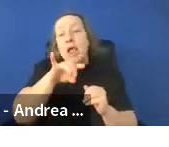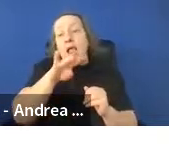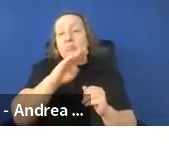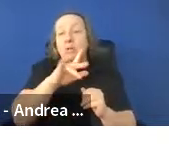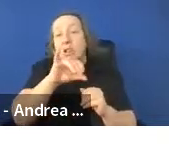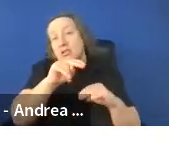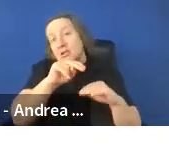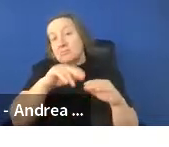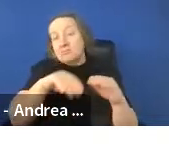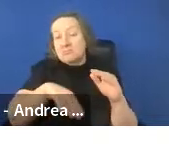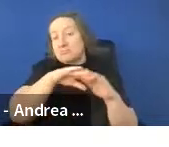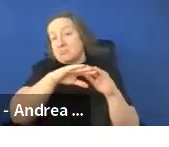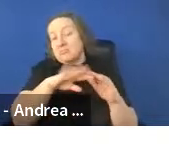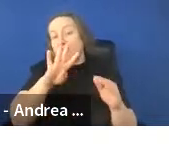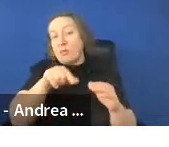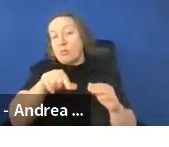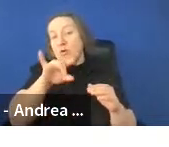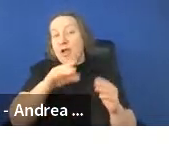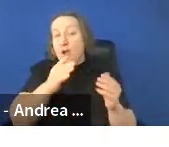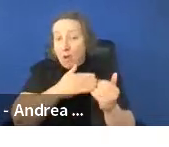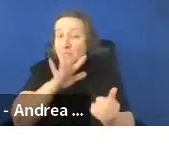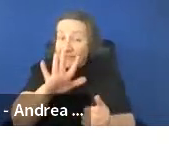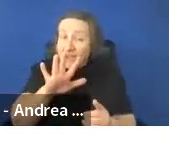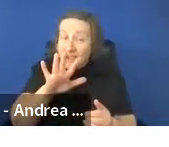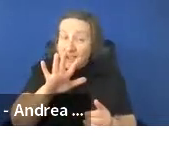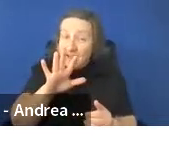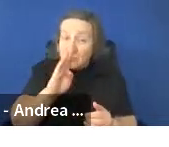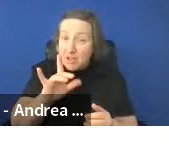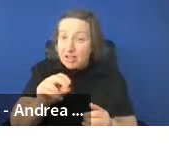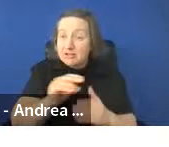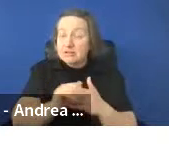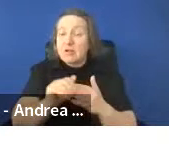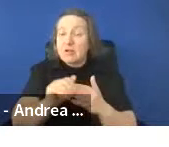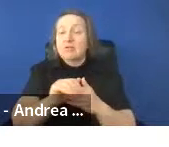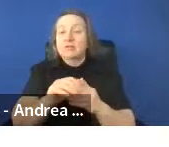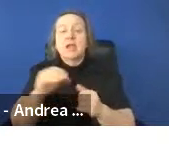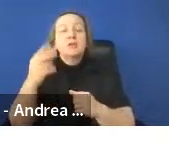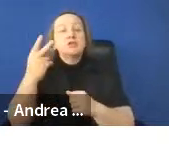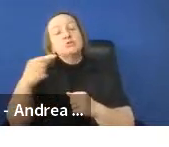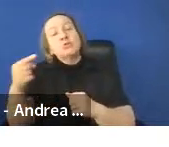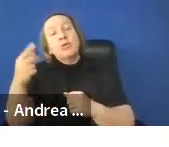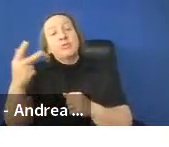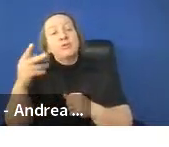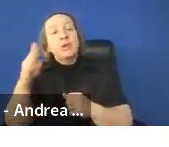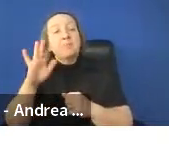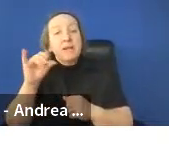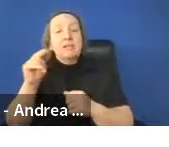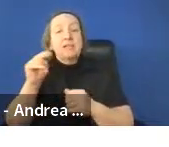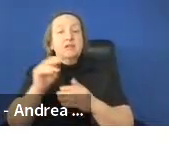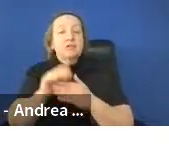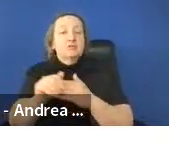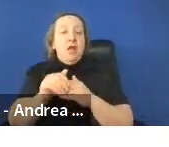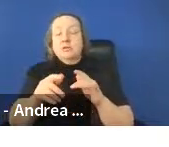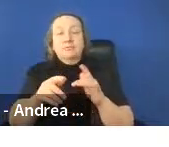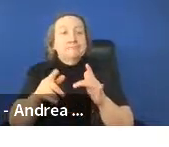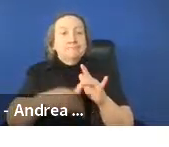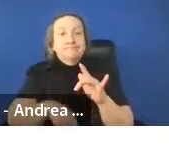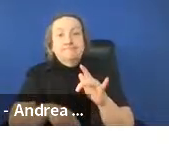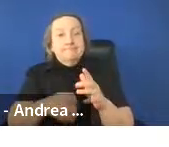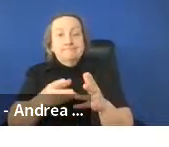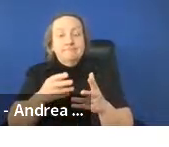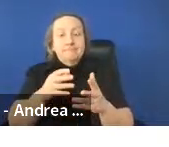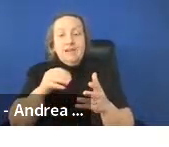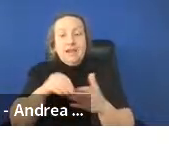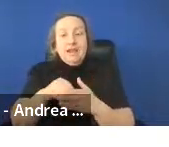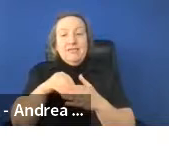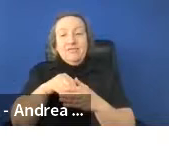That's $4.8 billion, almost $5 billion. And that there was a $2 or $3 billion hole in that financial